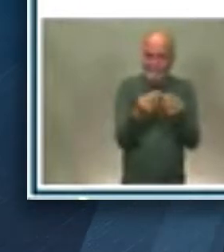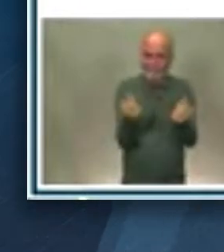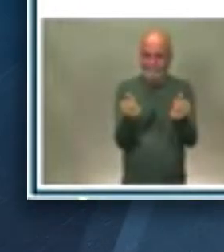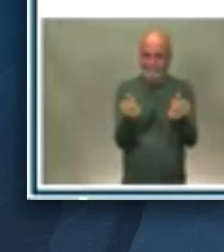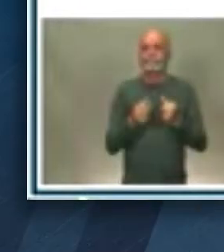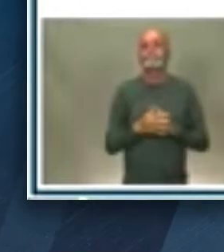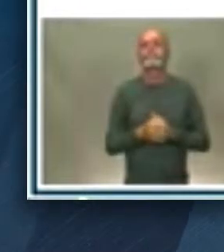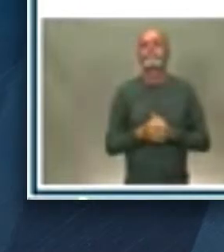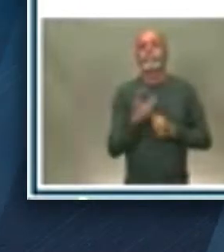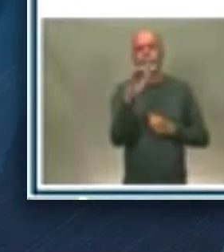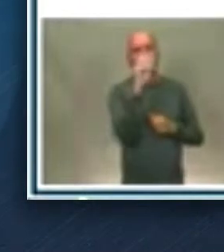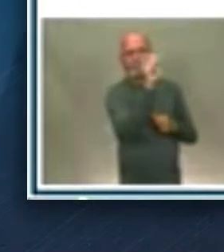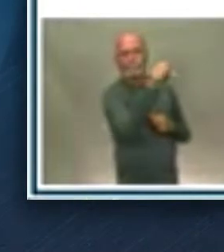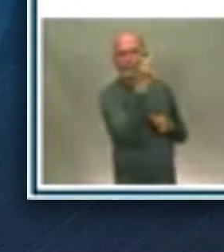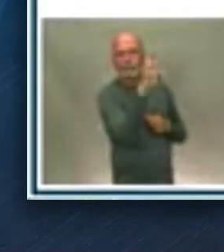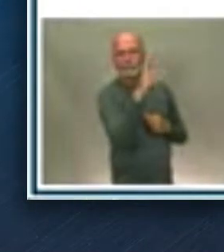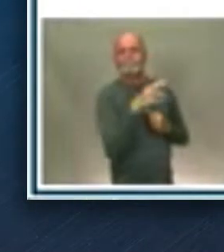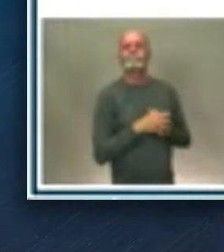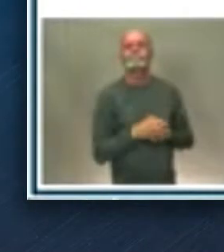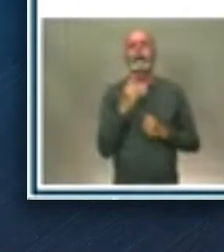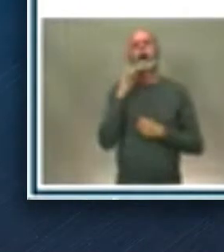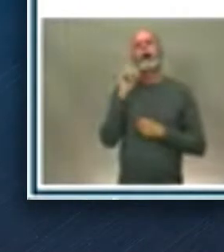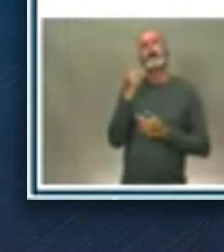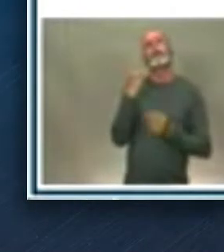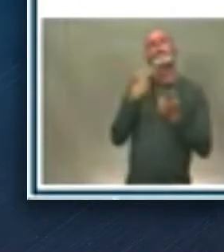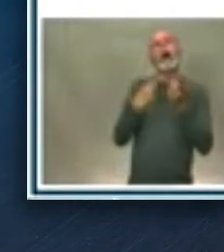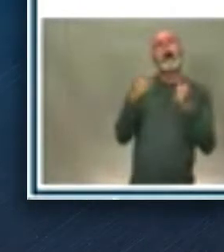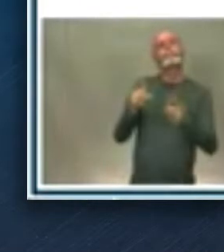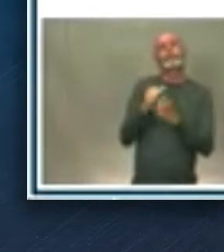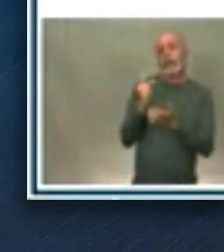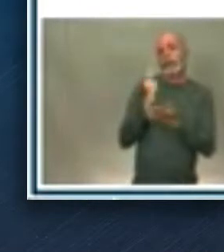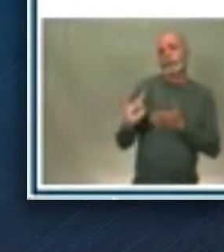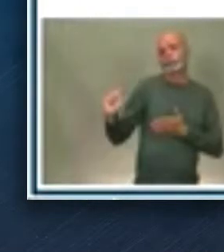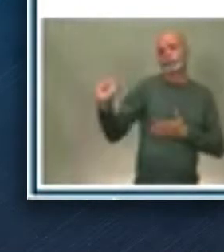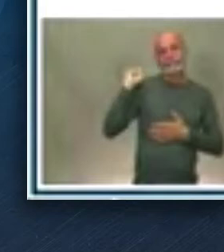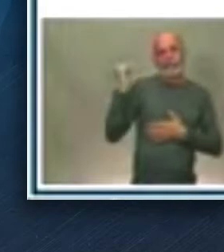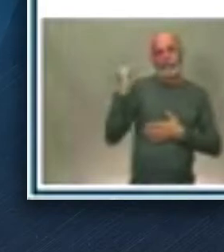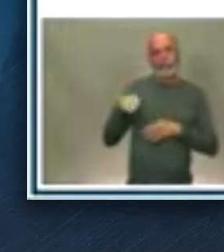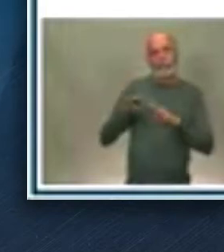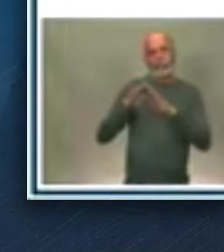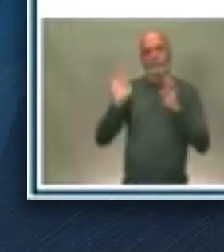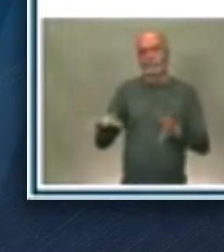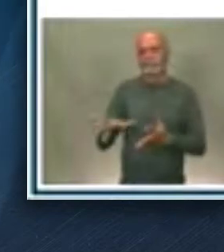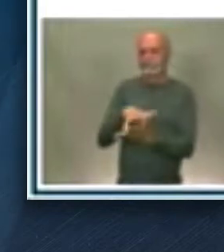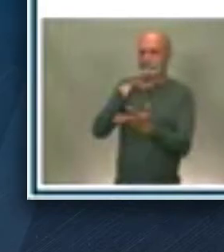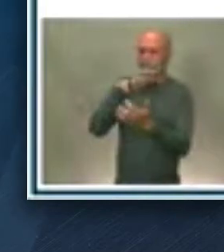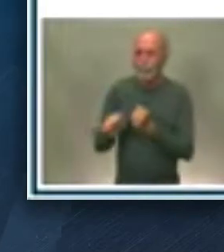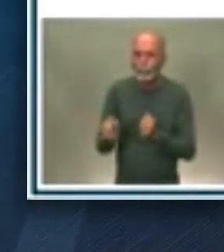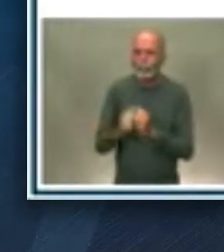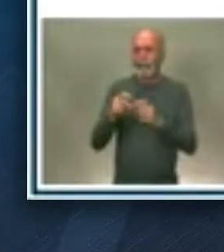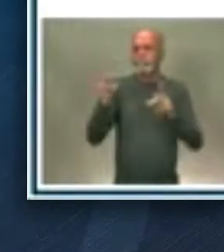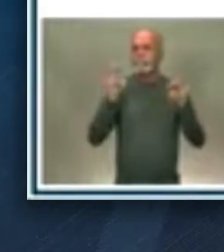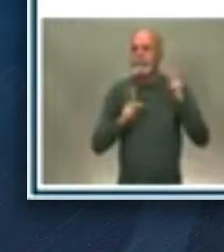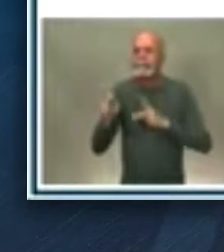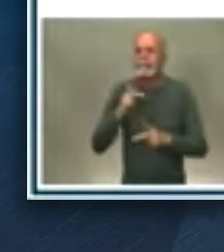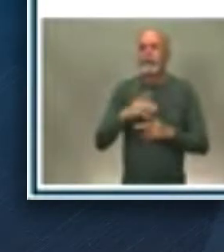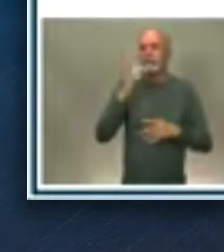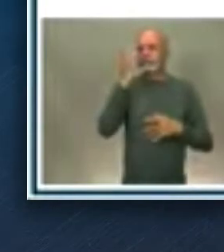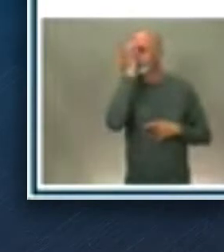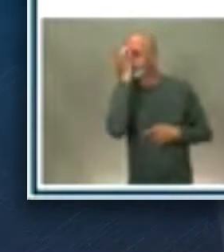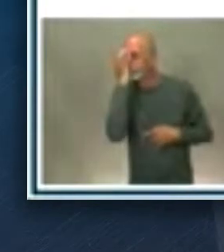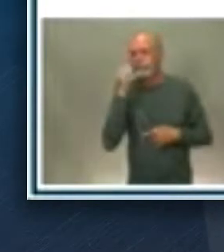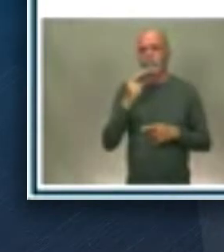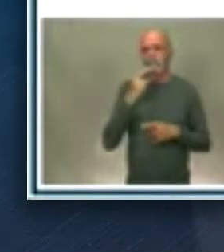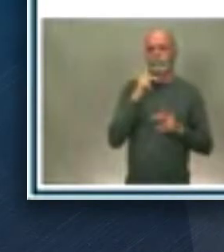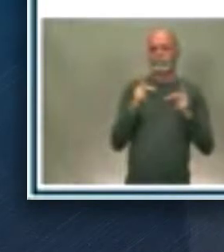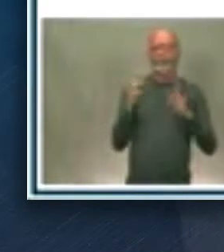topic of what happened last week, but given that housing is a social determinant of health, and many health colleagues of yours spoke out against the police